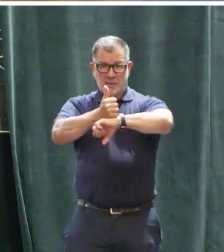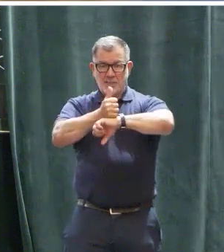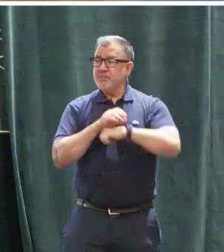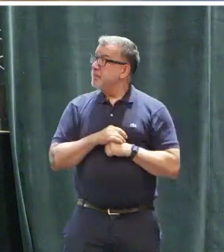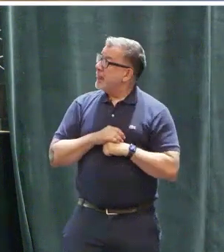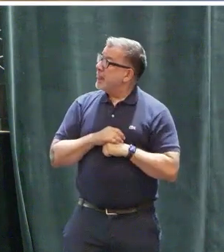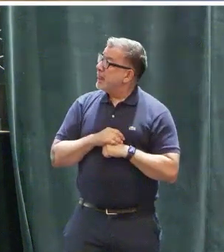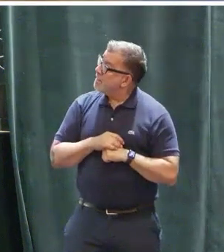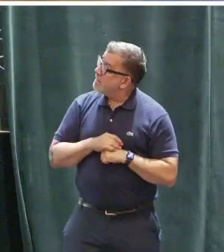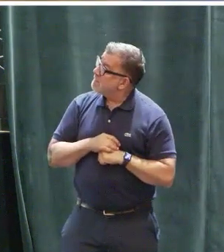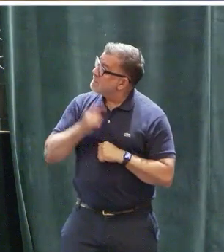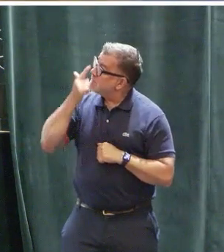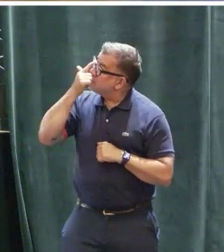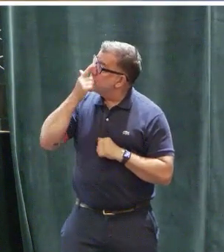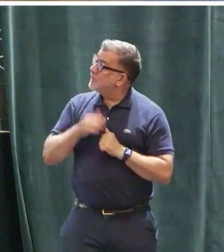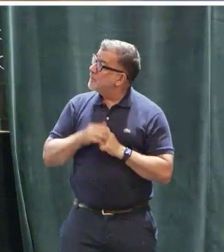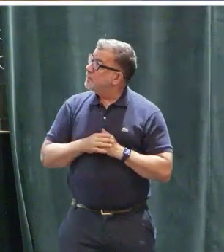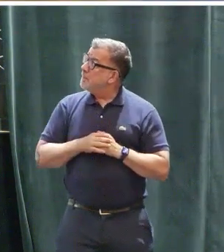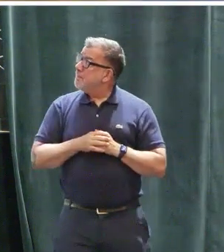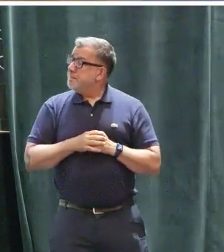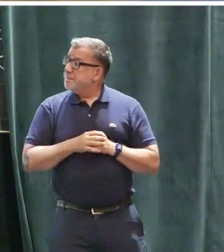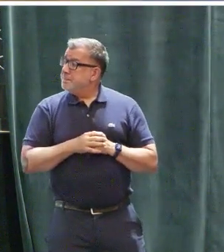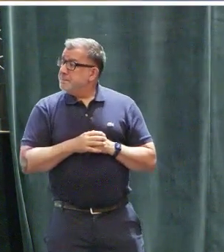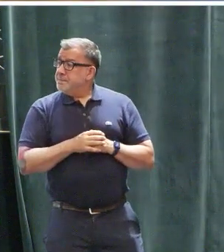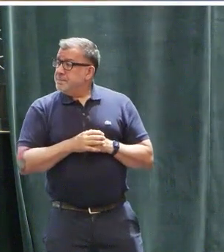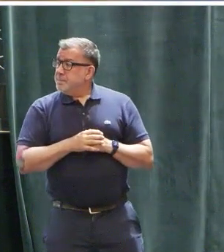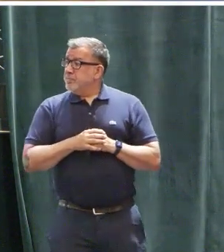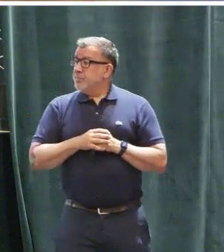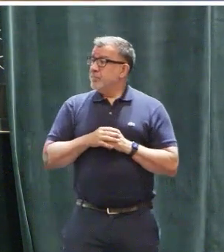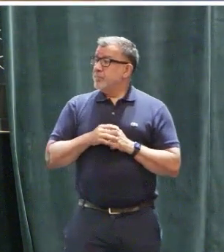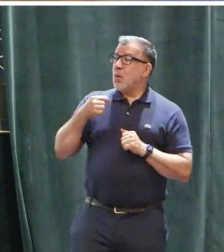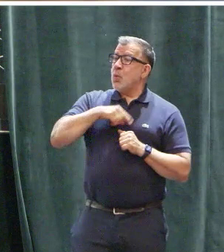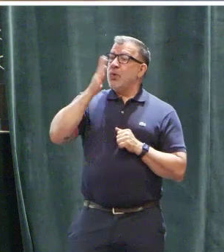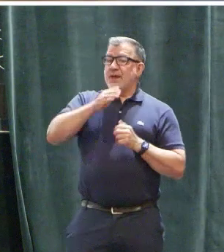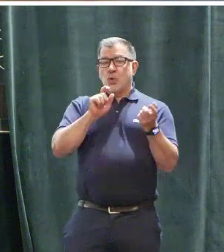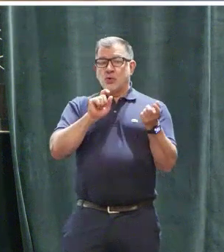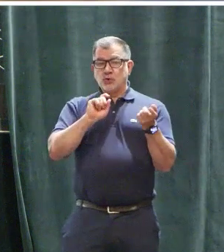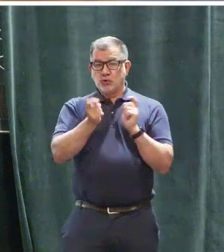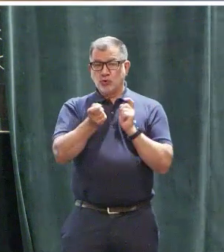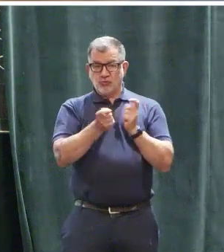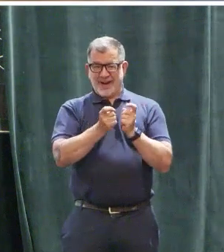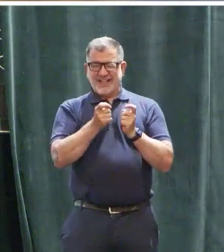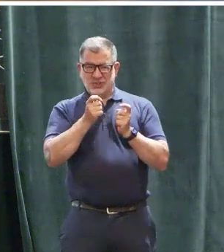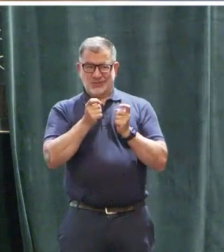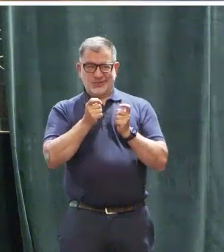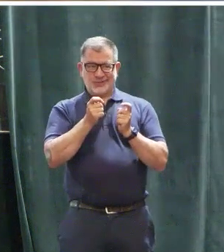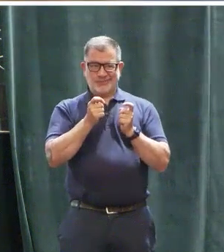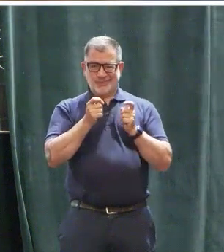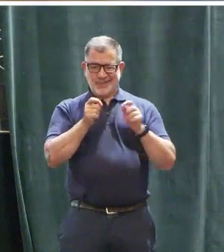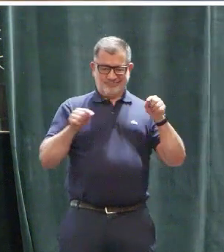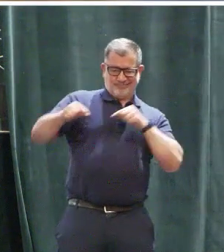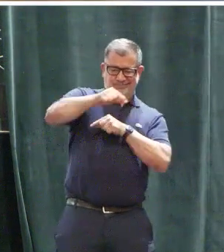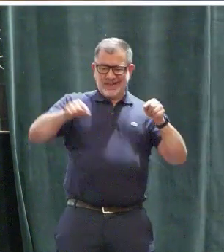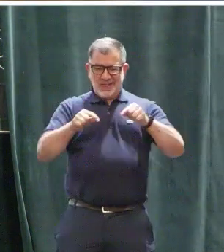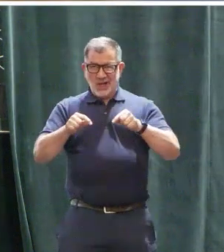As we're going to change the orientation once more. North is to your right, south is to the